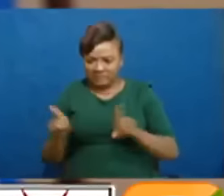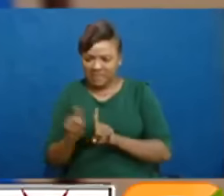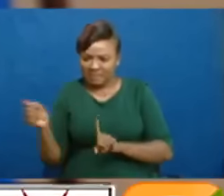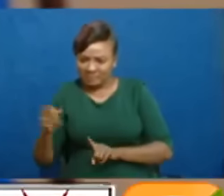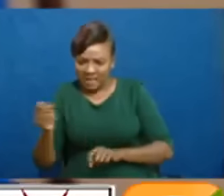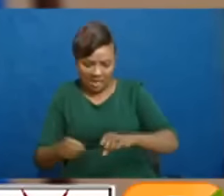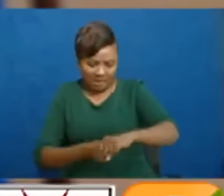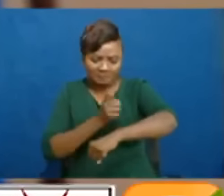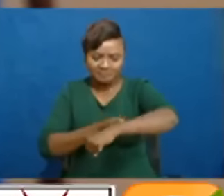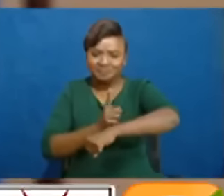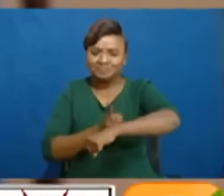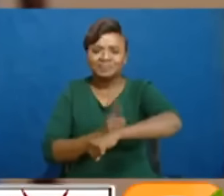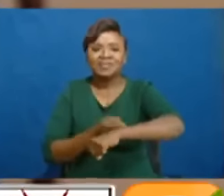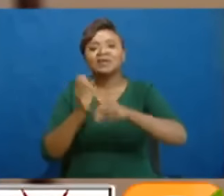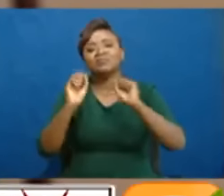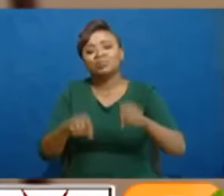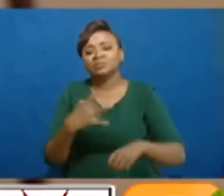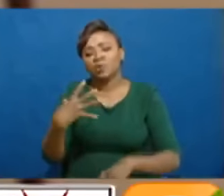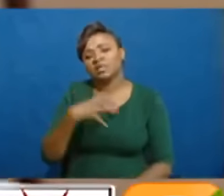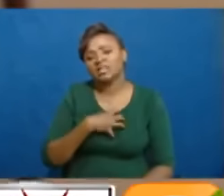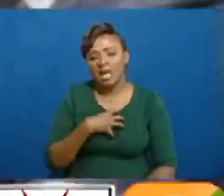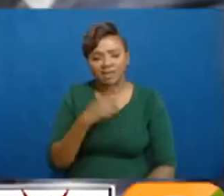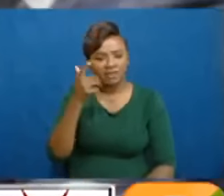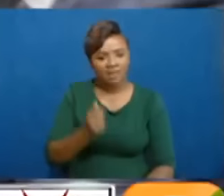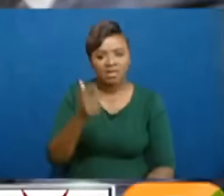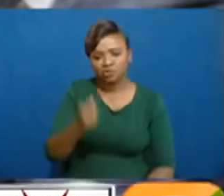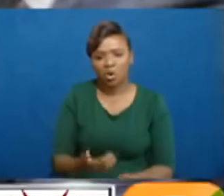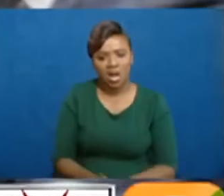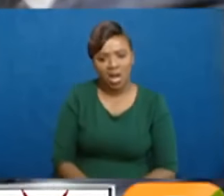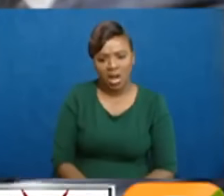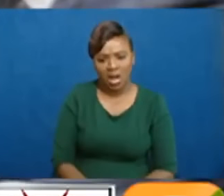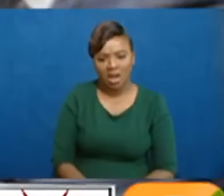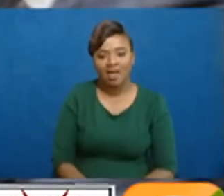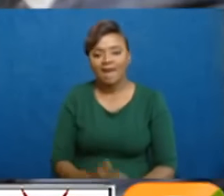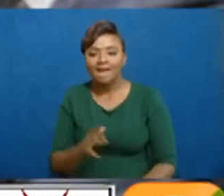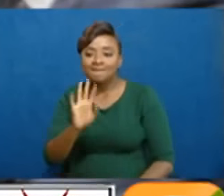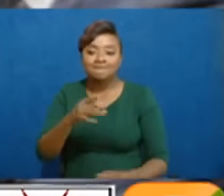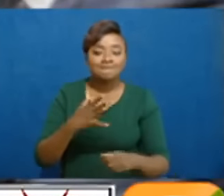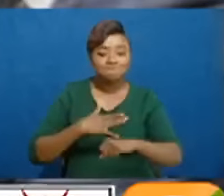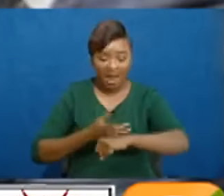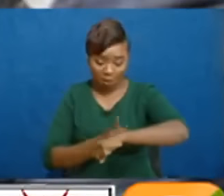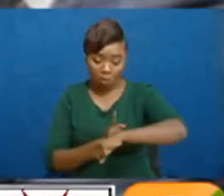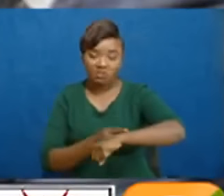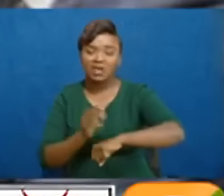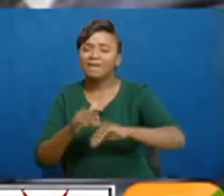at what will pass for someone's retirement benefits. The most expensive watch you have?